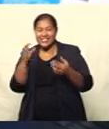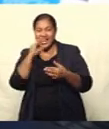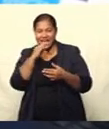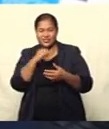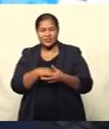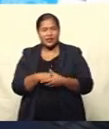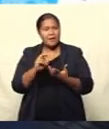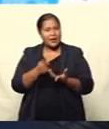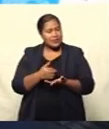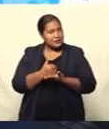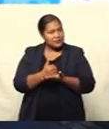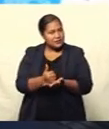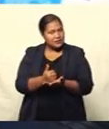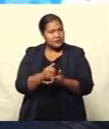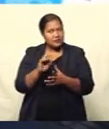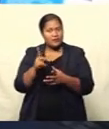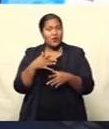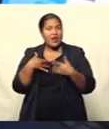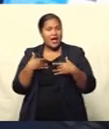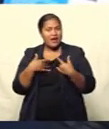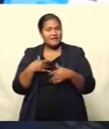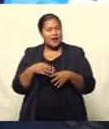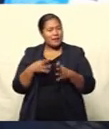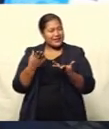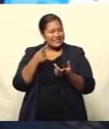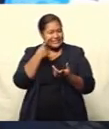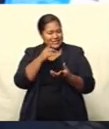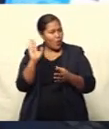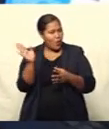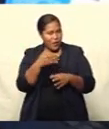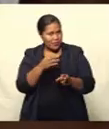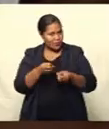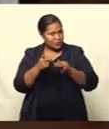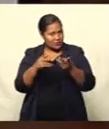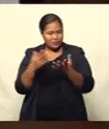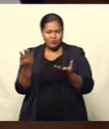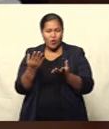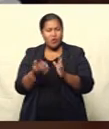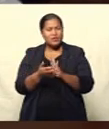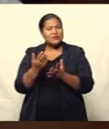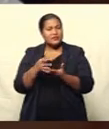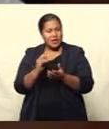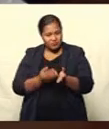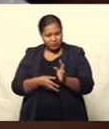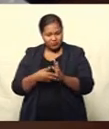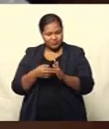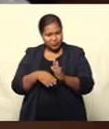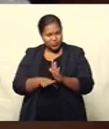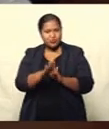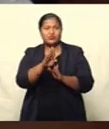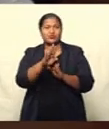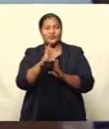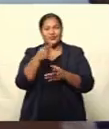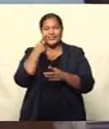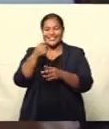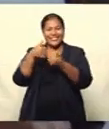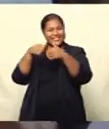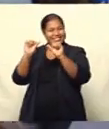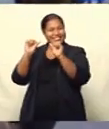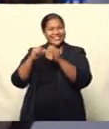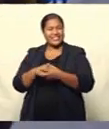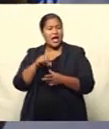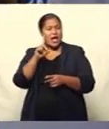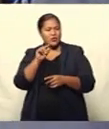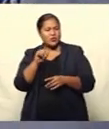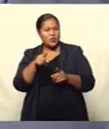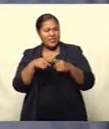to make it in life, Michael grabbed every opportunity with both hands, quickly rising through the ranks of success. I did things like